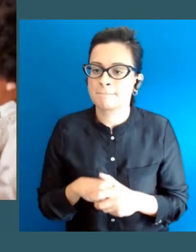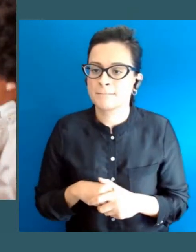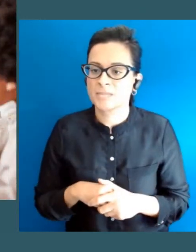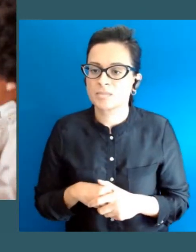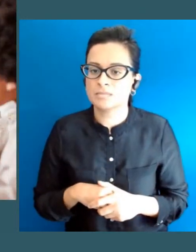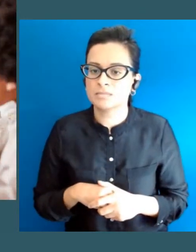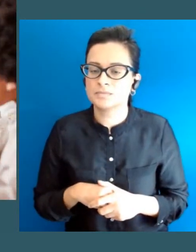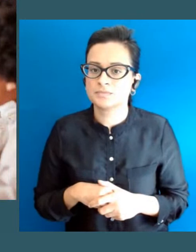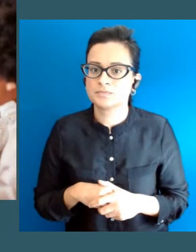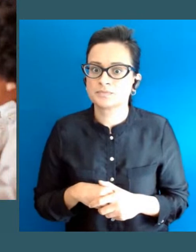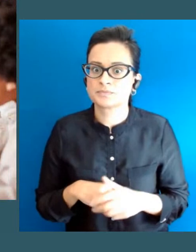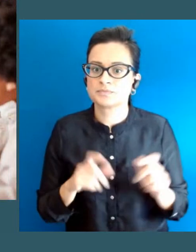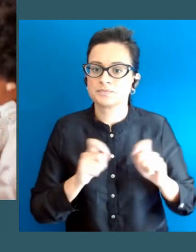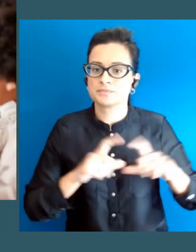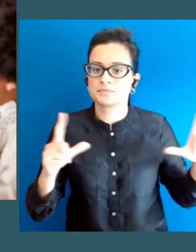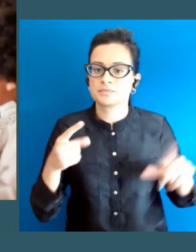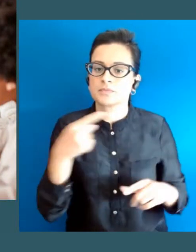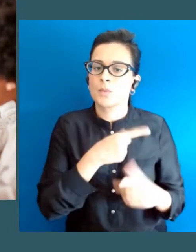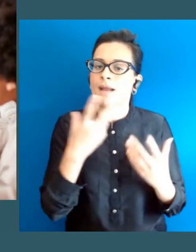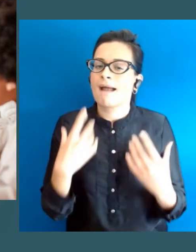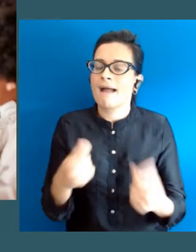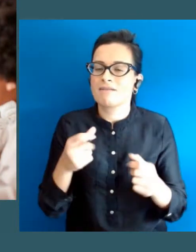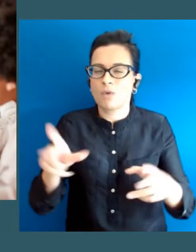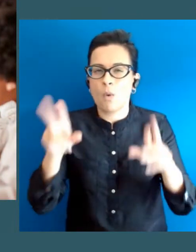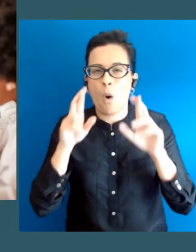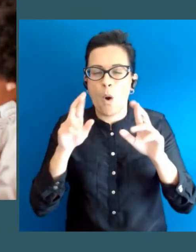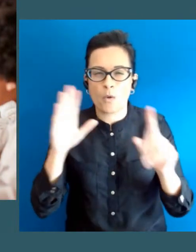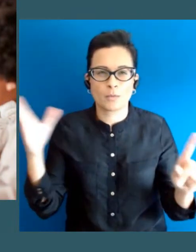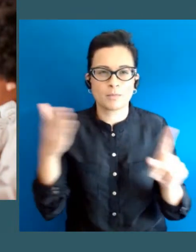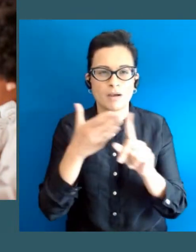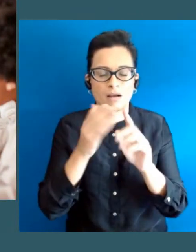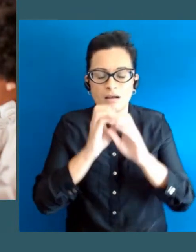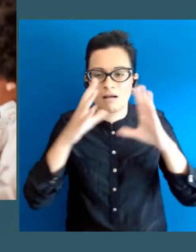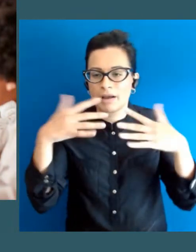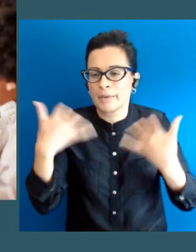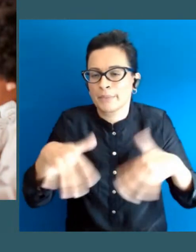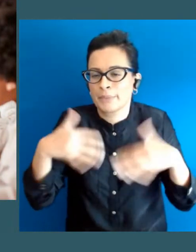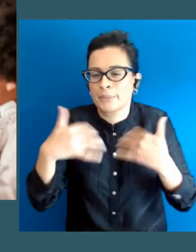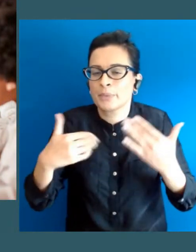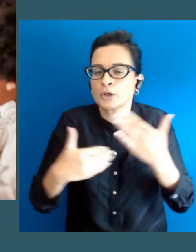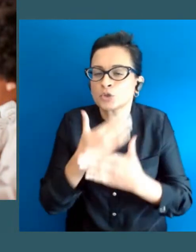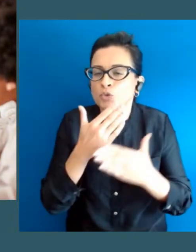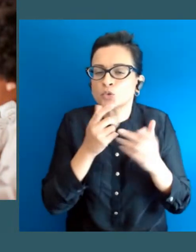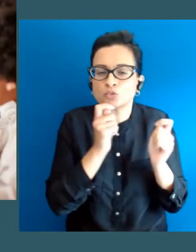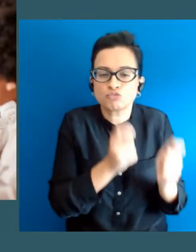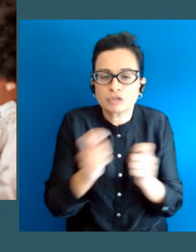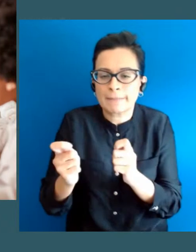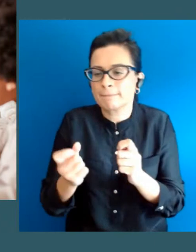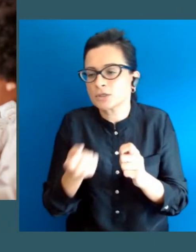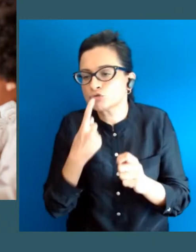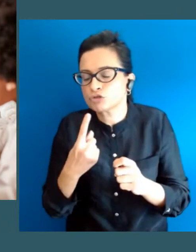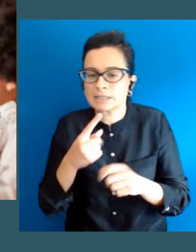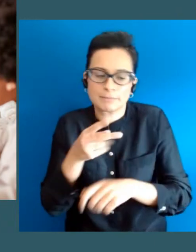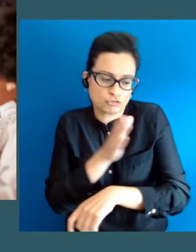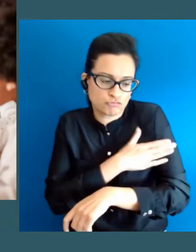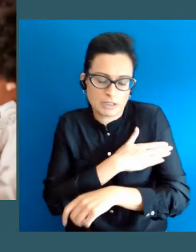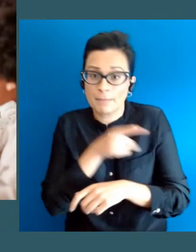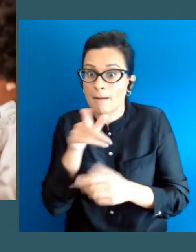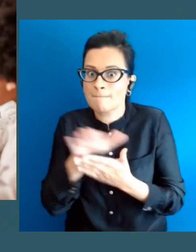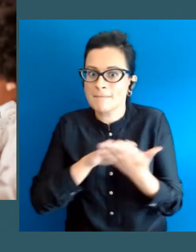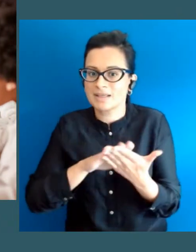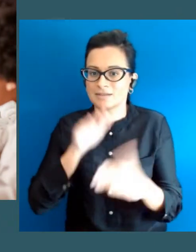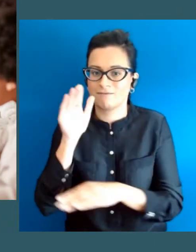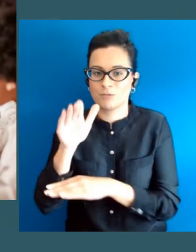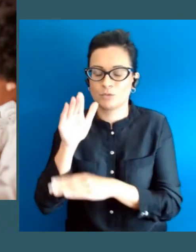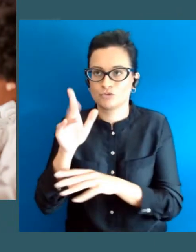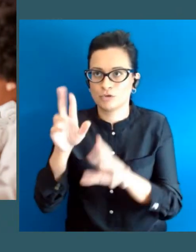But what we've got is hope, because as new treatments emerge, that will provide future hope for these